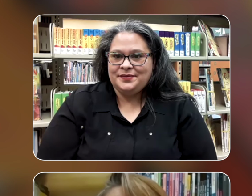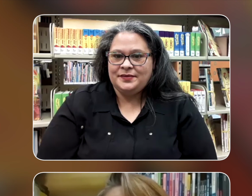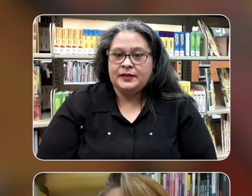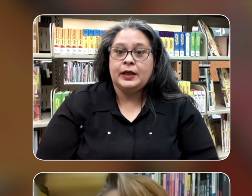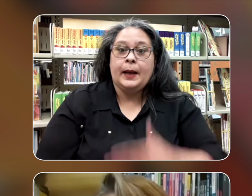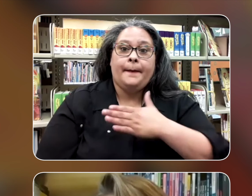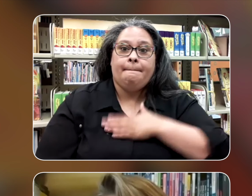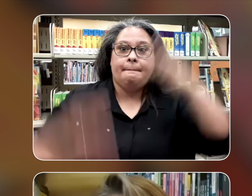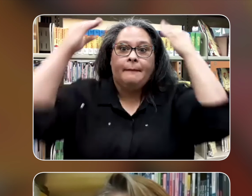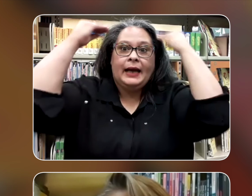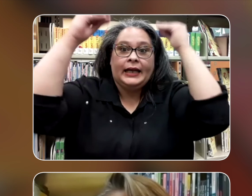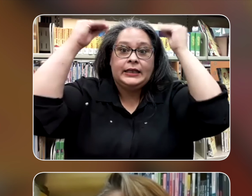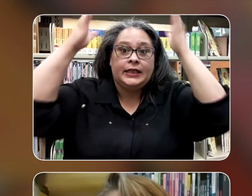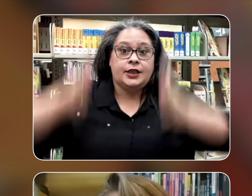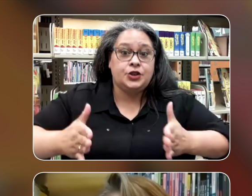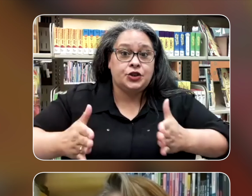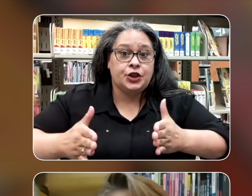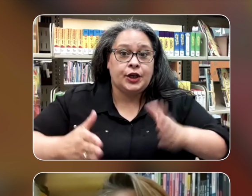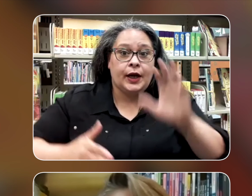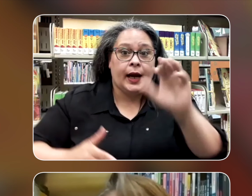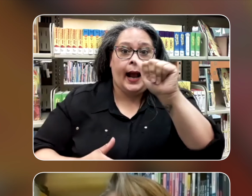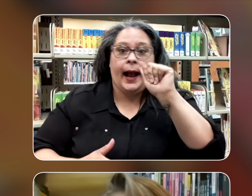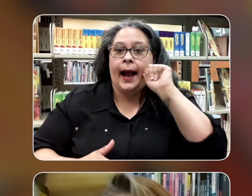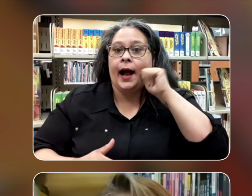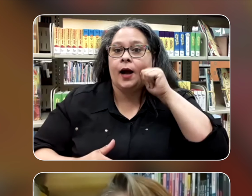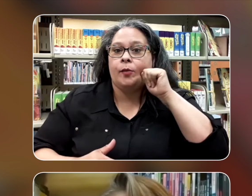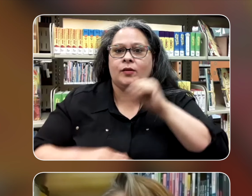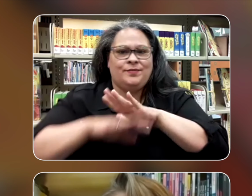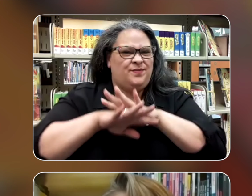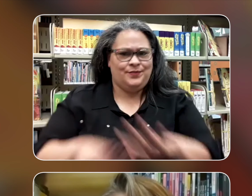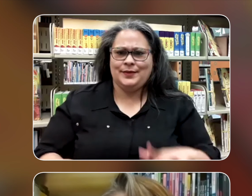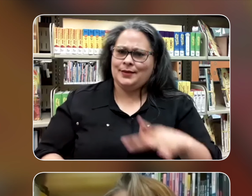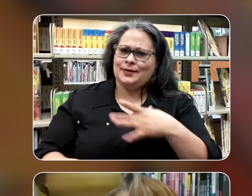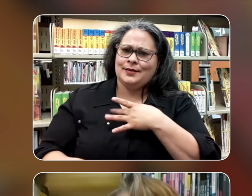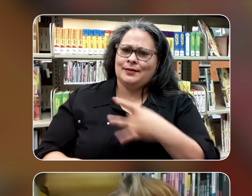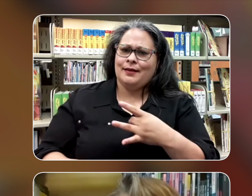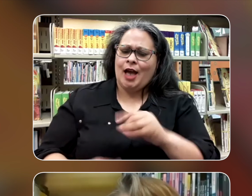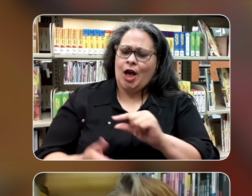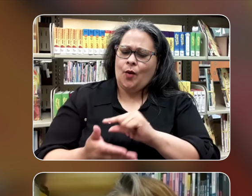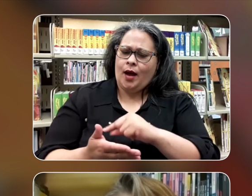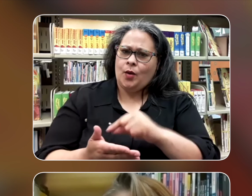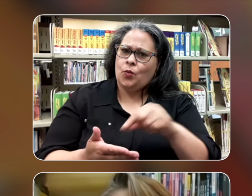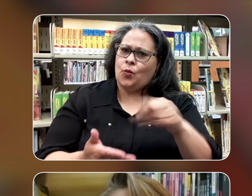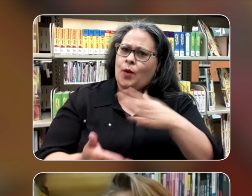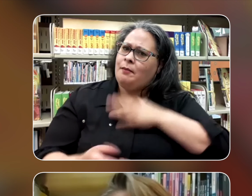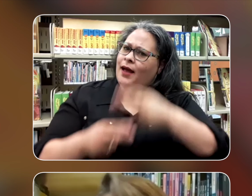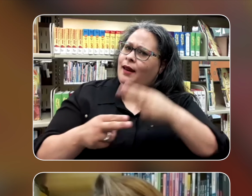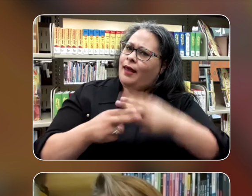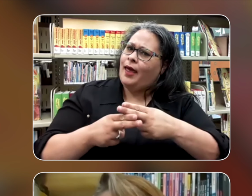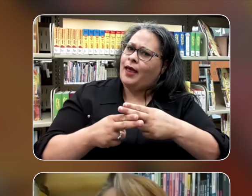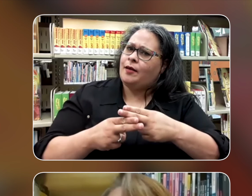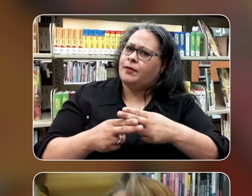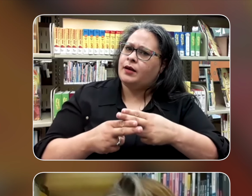My teacher, Miss Apple, doesn't like the way I sign my name.